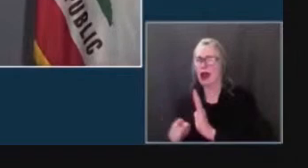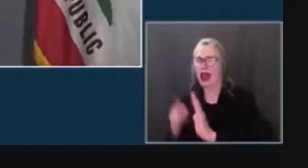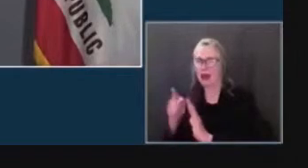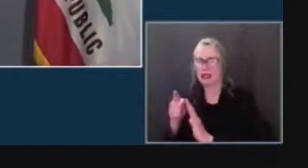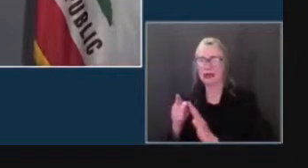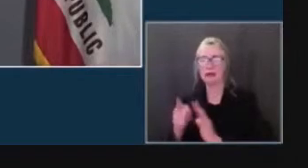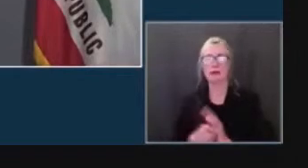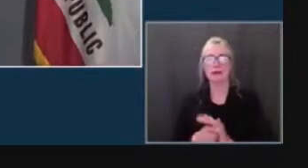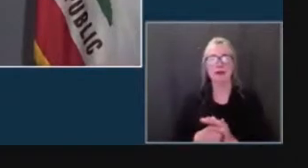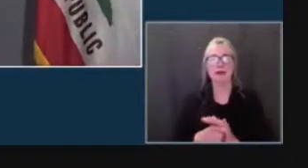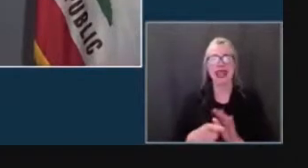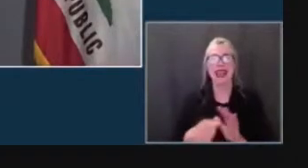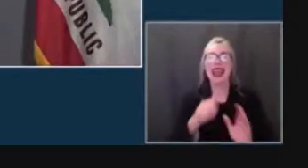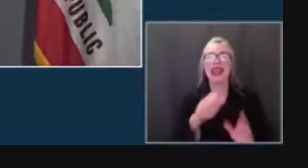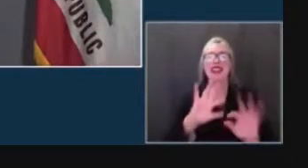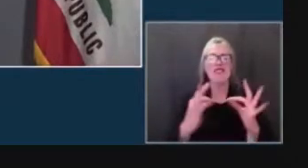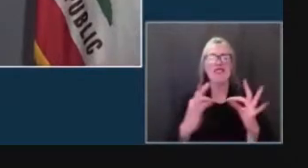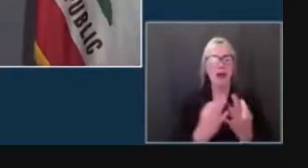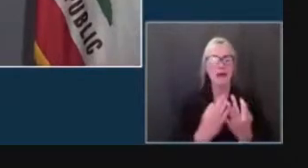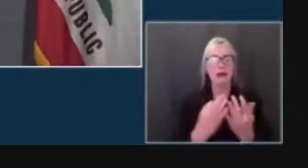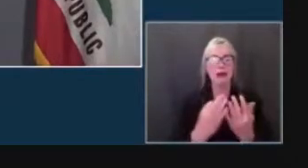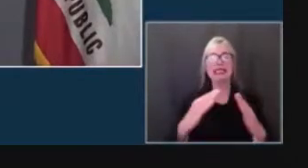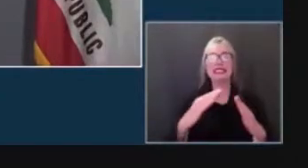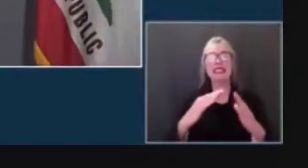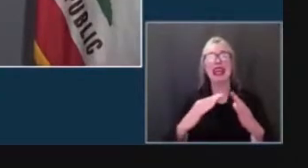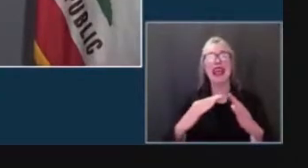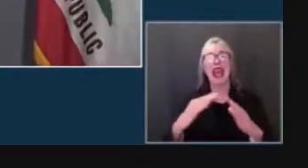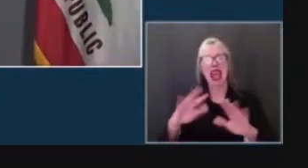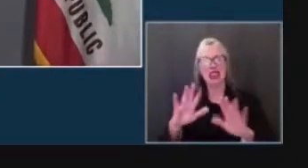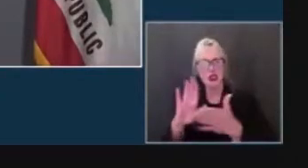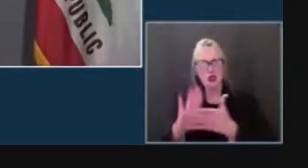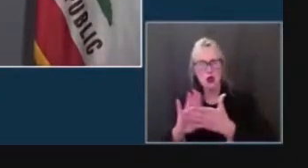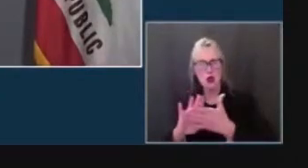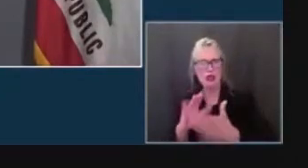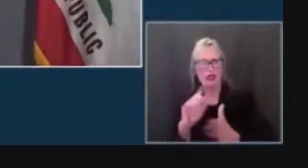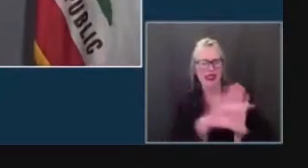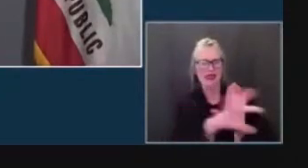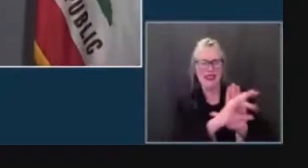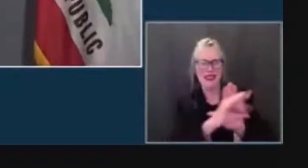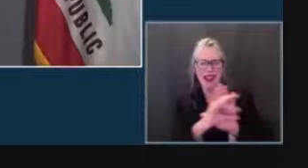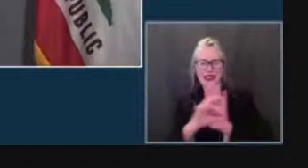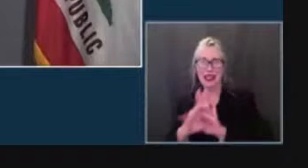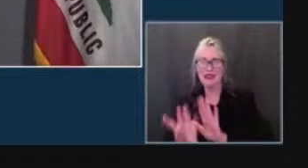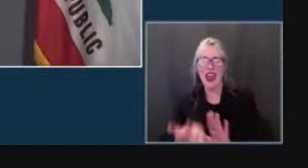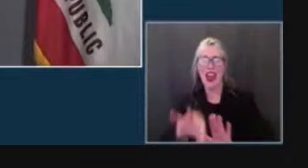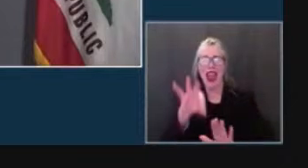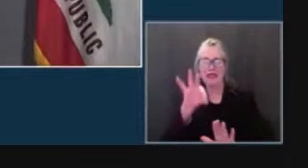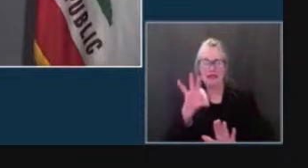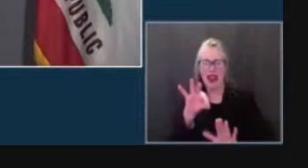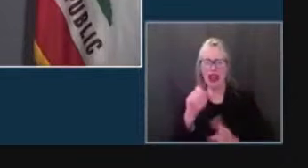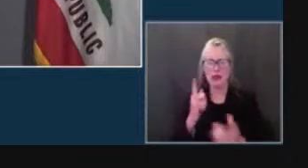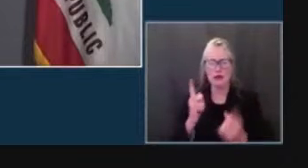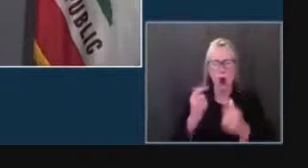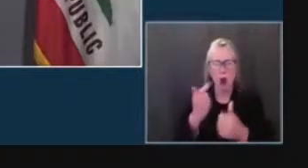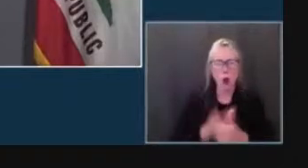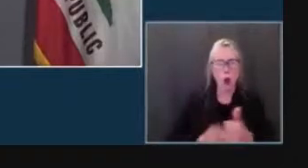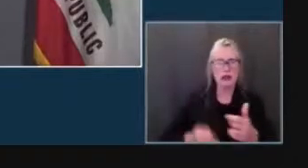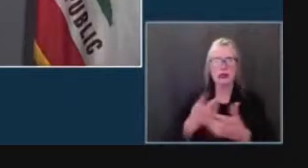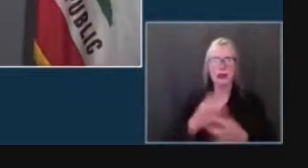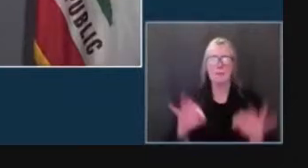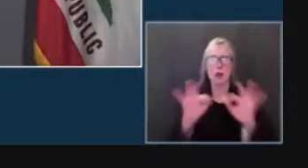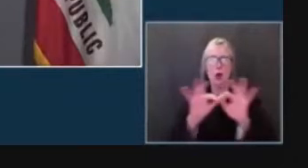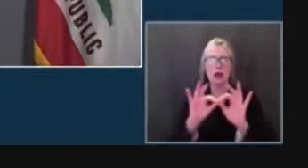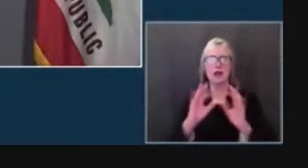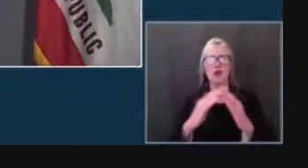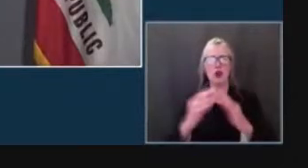identify and meet community needs and prioritize inclusive decision-making among students, educators, families,